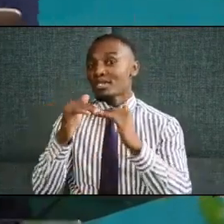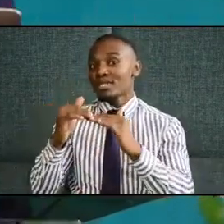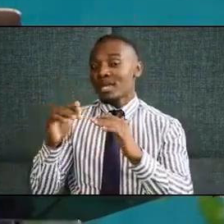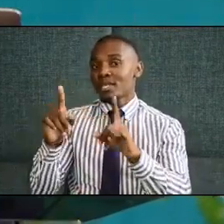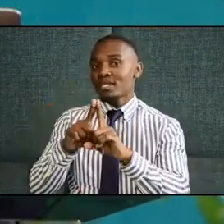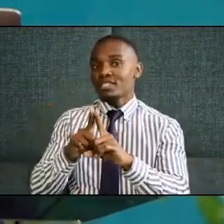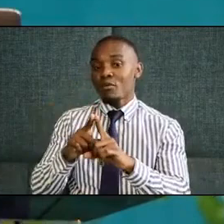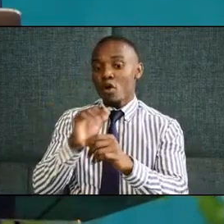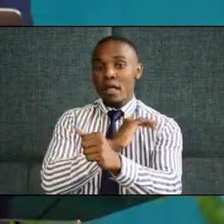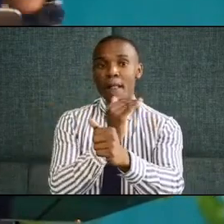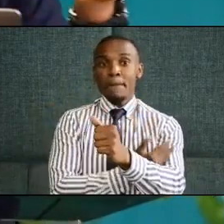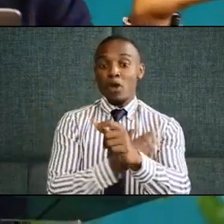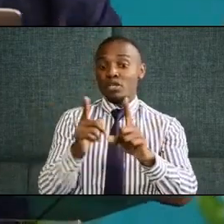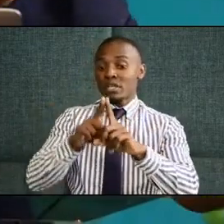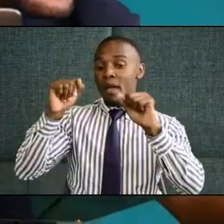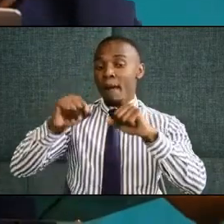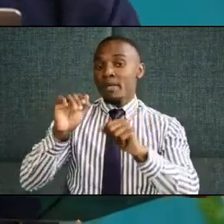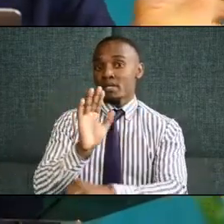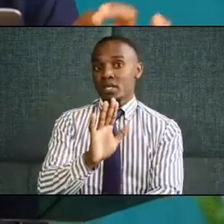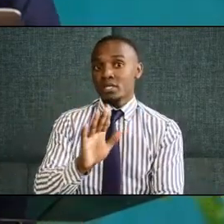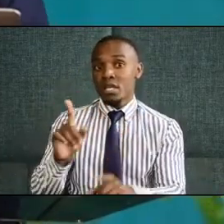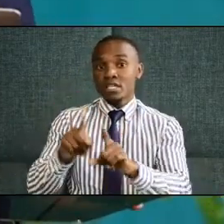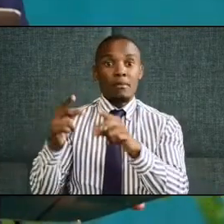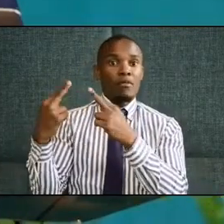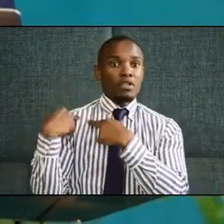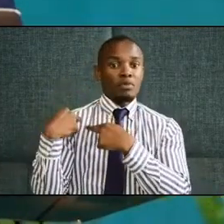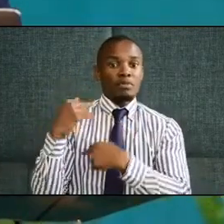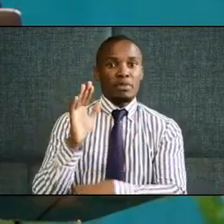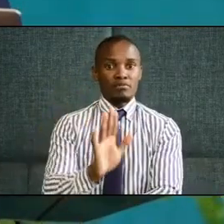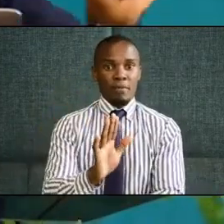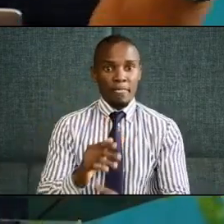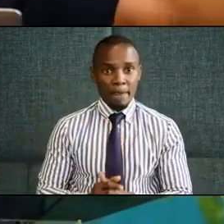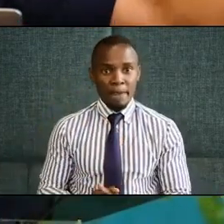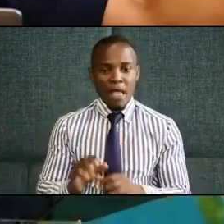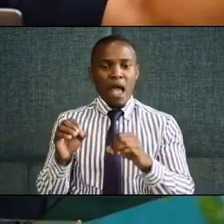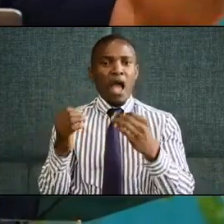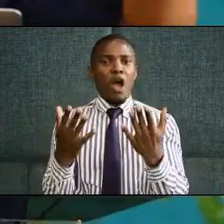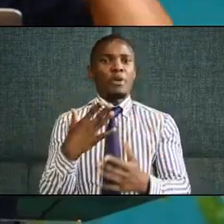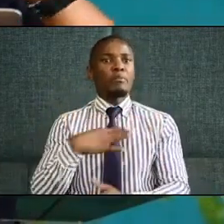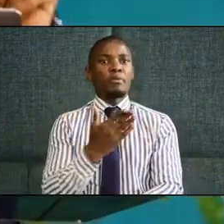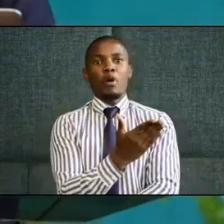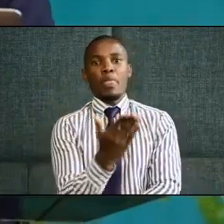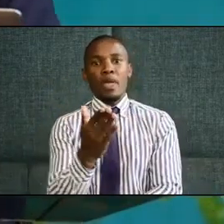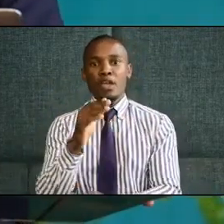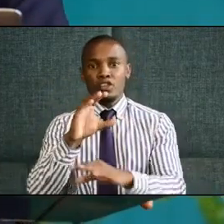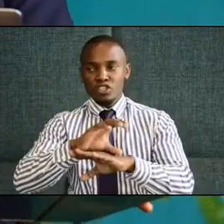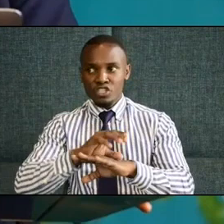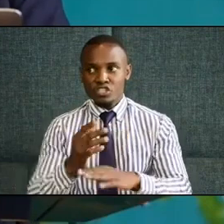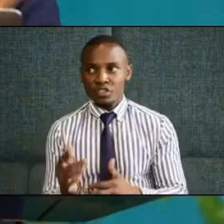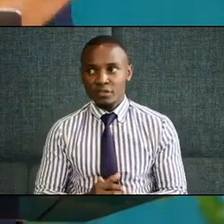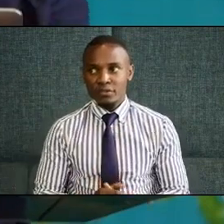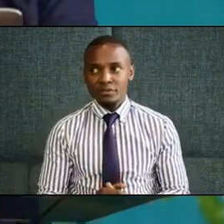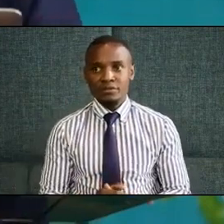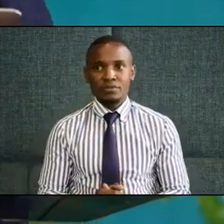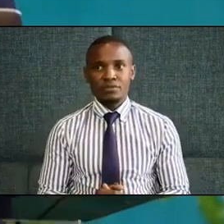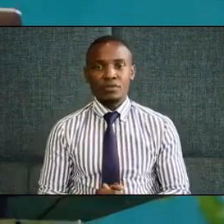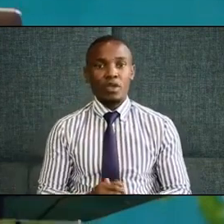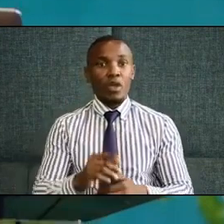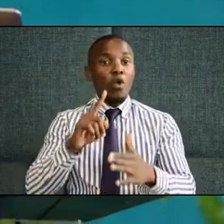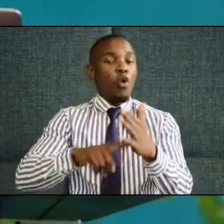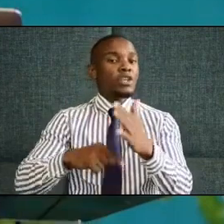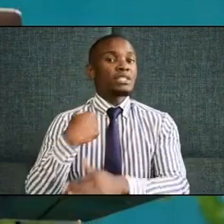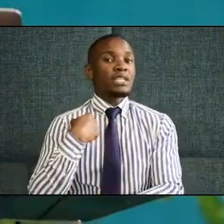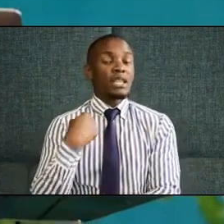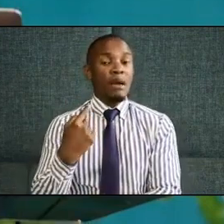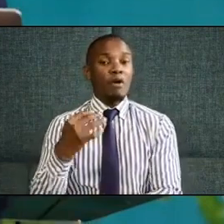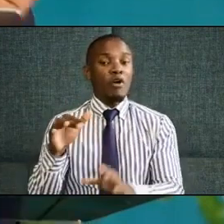power, its ability, and its mandates. How many are you in this church? What is the number